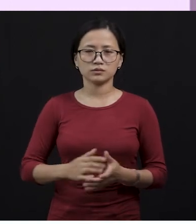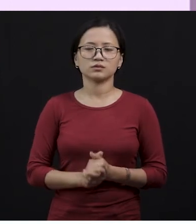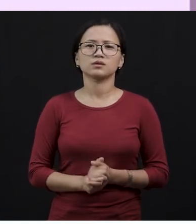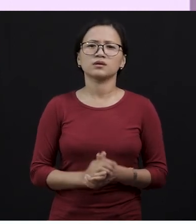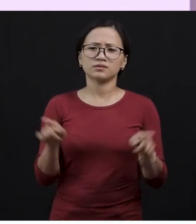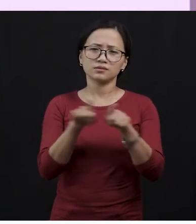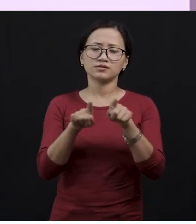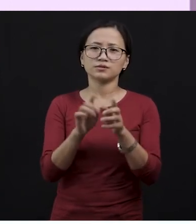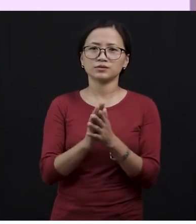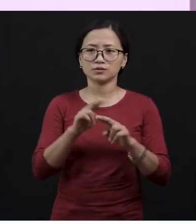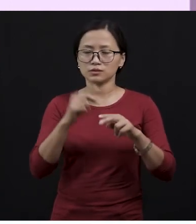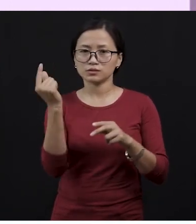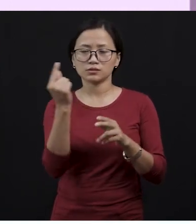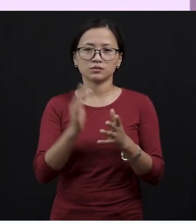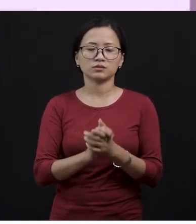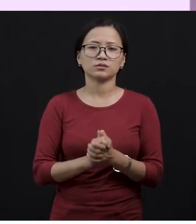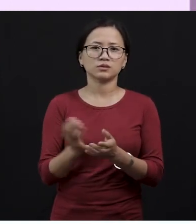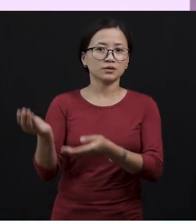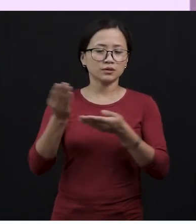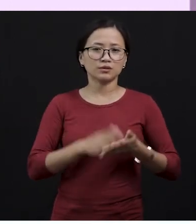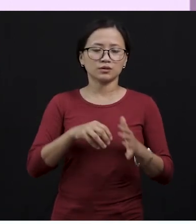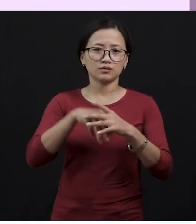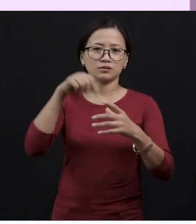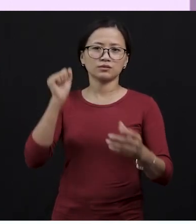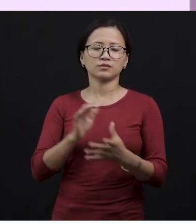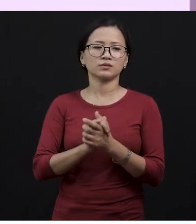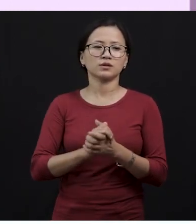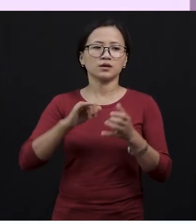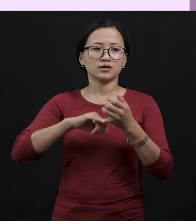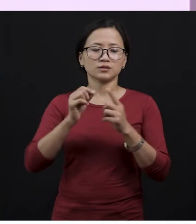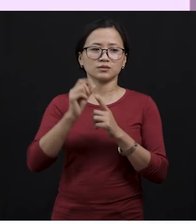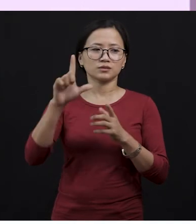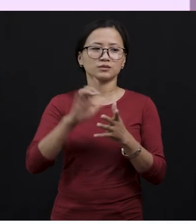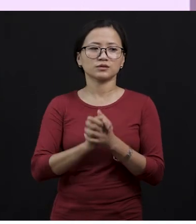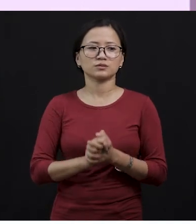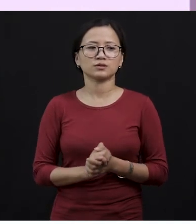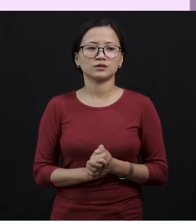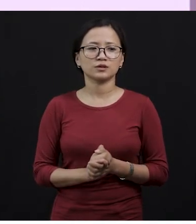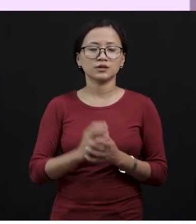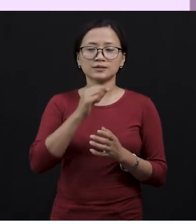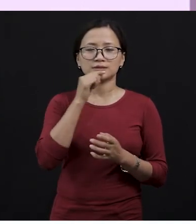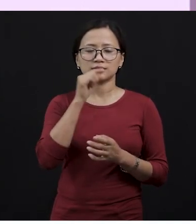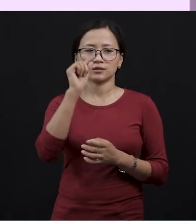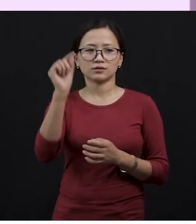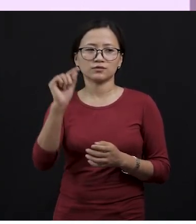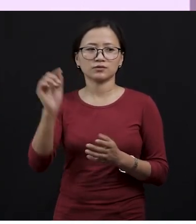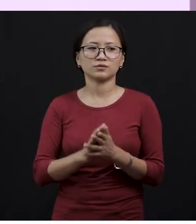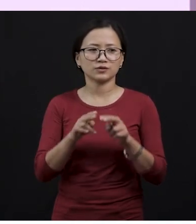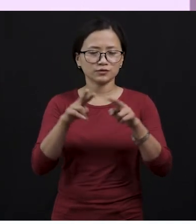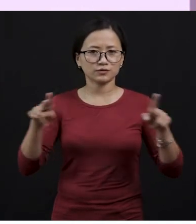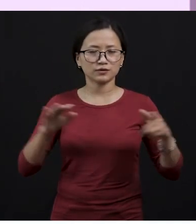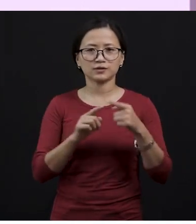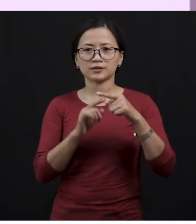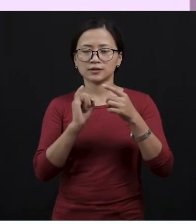Similar functions in multicellular organisms are carried out by a group of specialized cells performing different tissues. Tissues in turn form organs. Like I said,